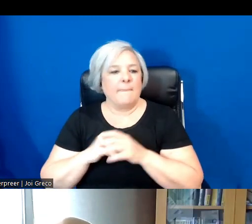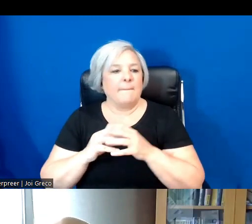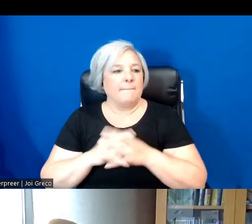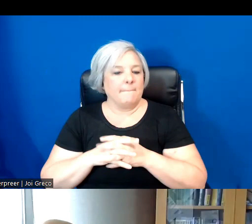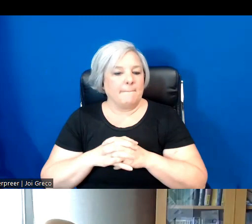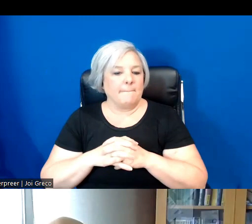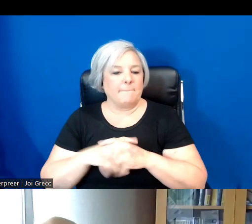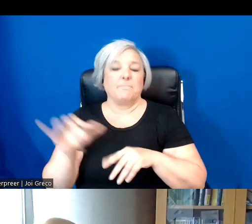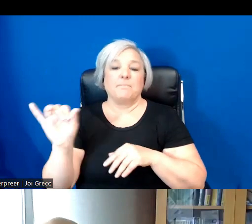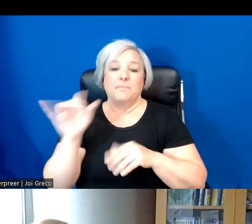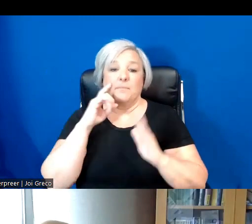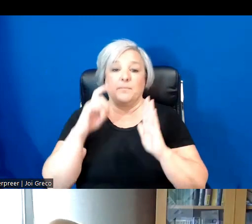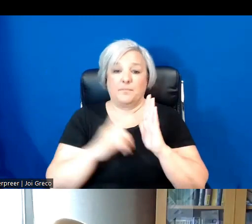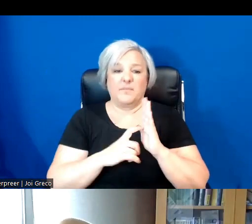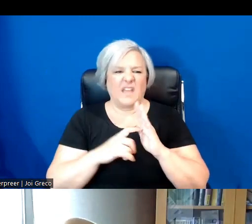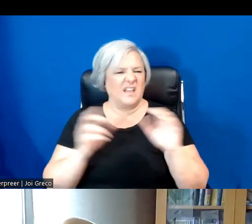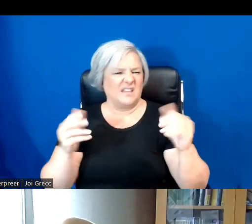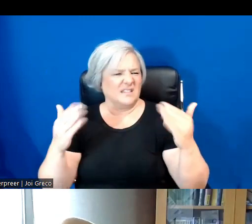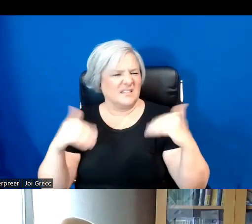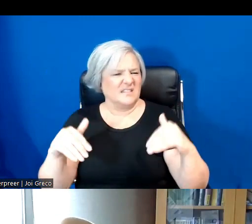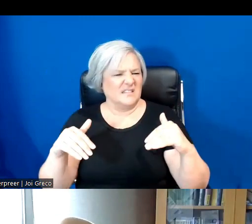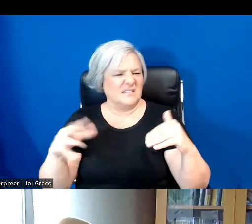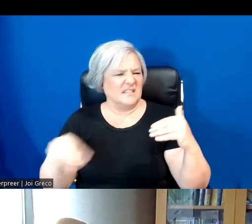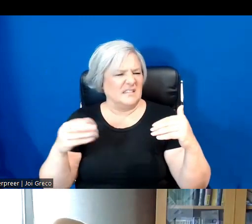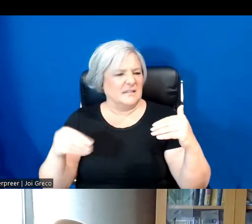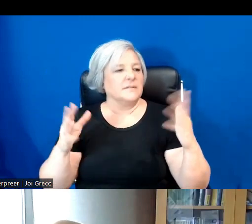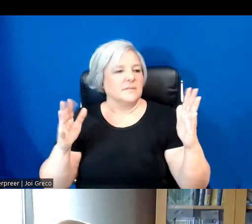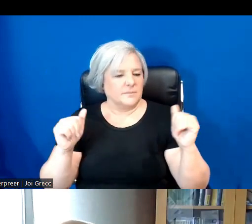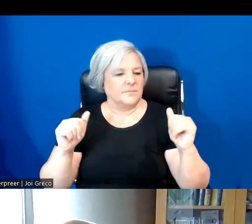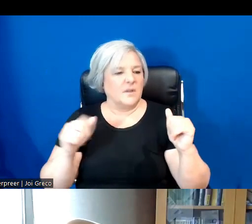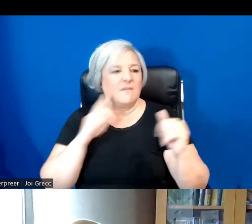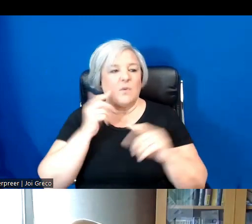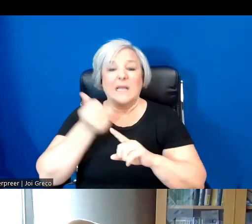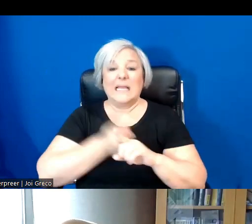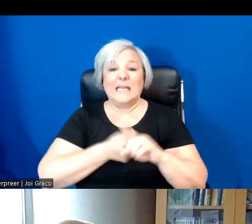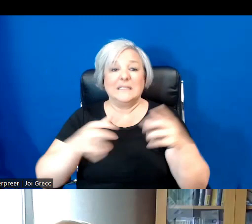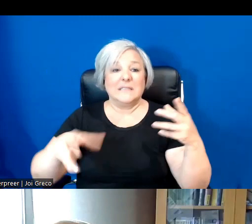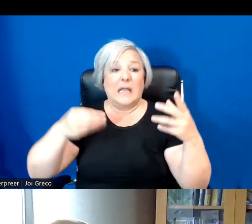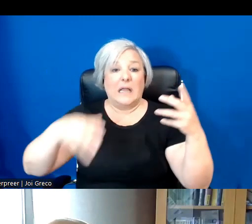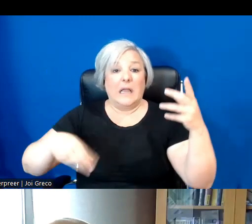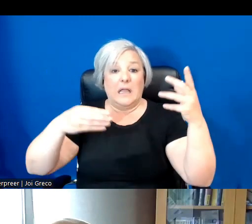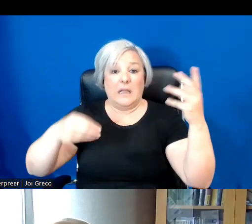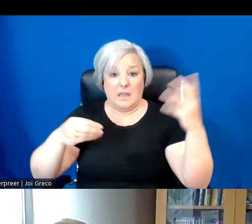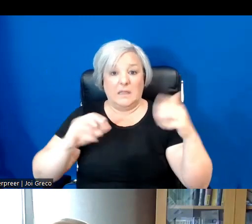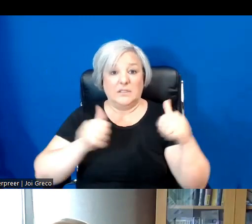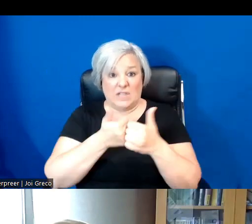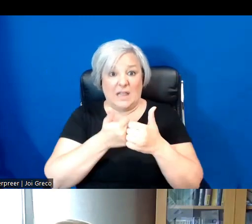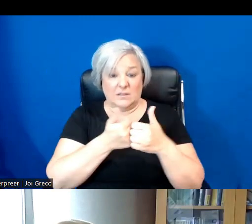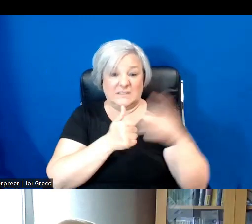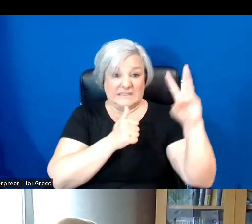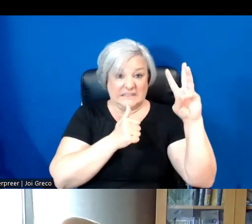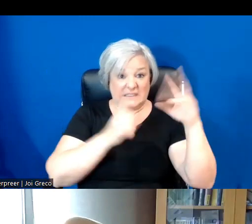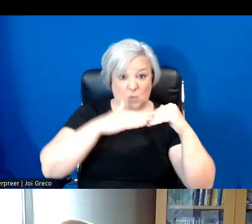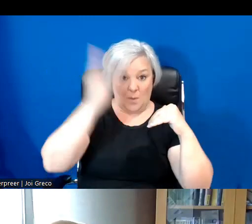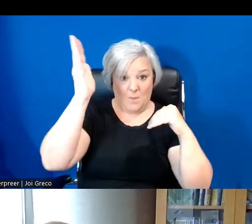We also found, let's click through, I think there's a little bit of animation on this. For each additional pre-birth household challenges that was reported by the